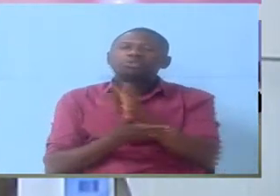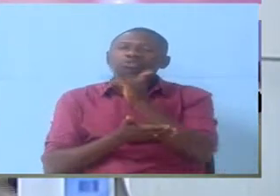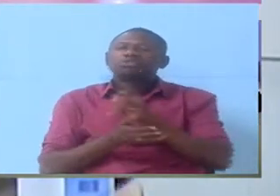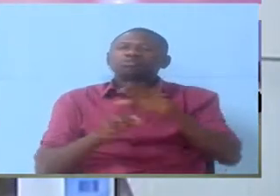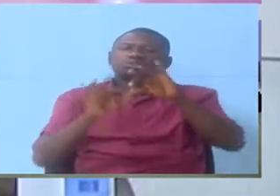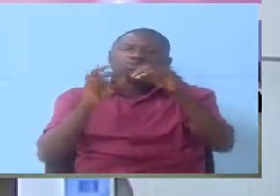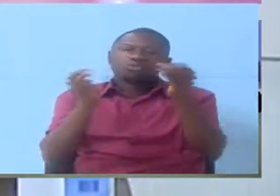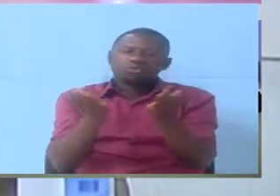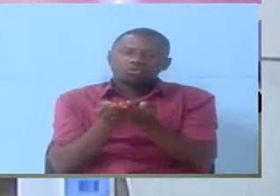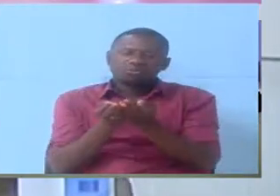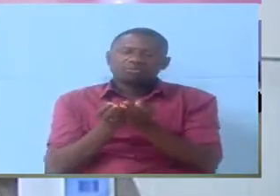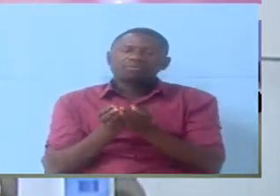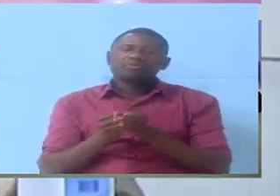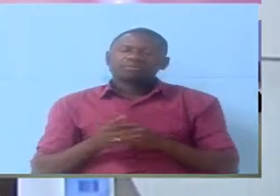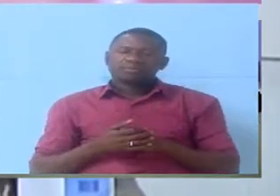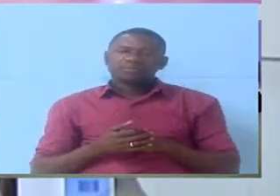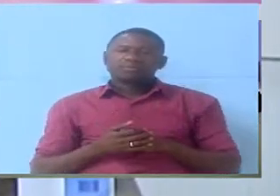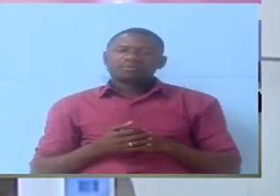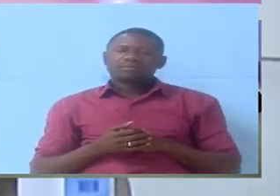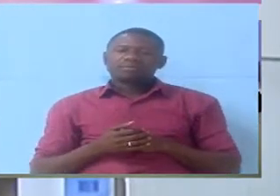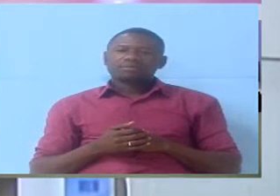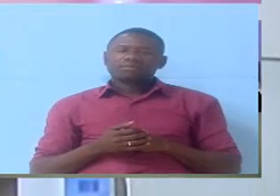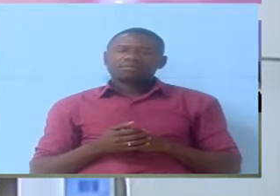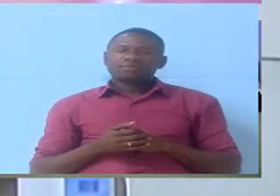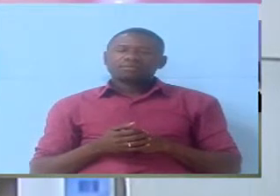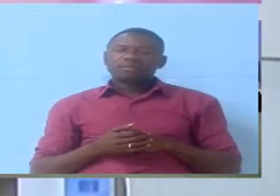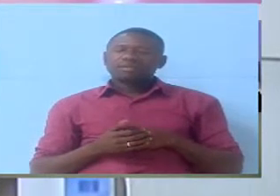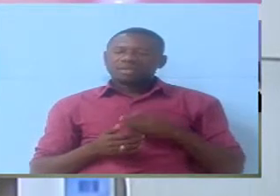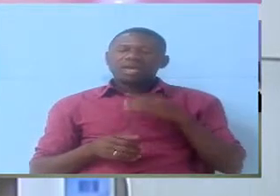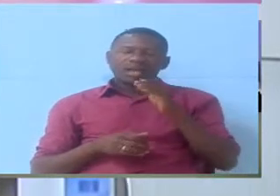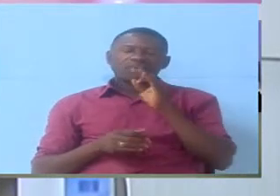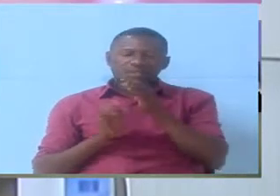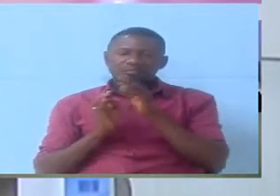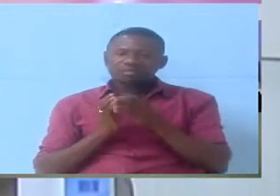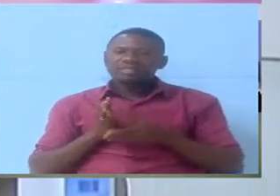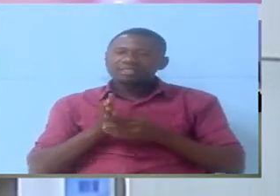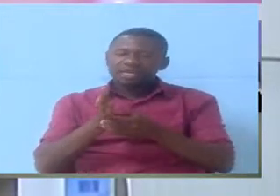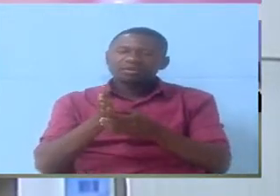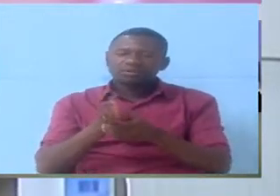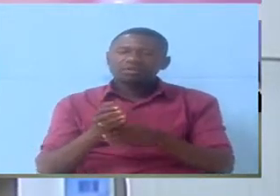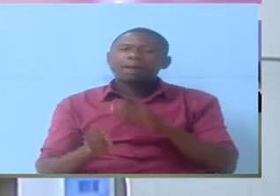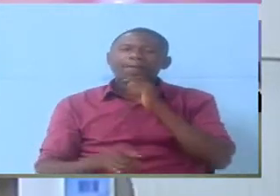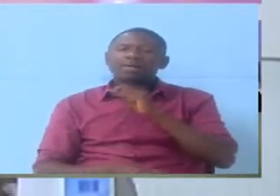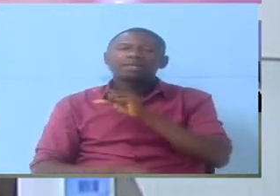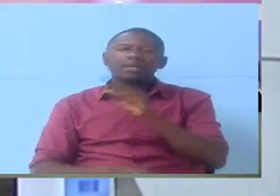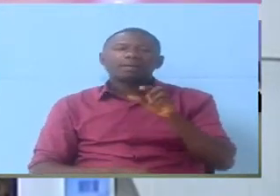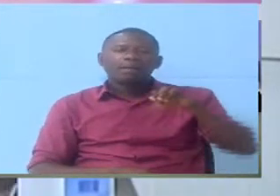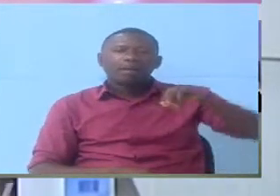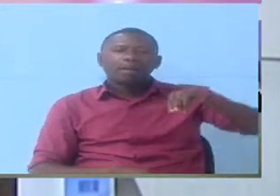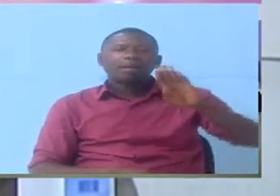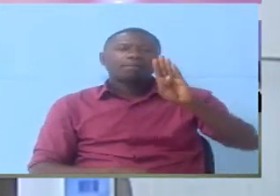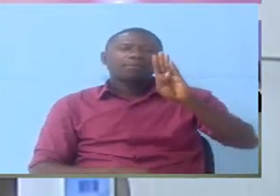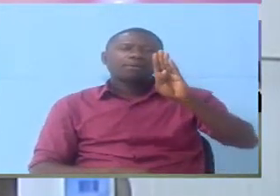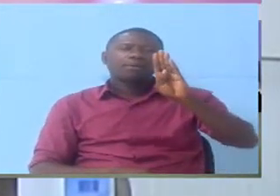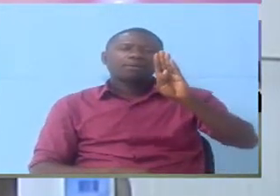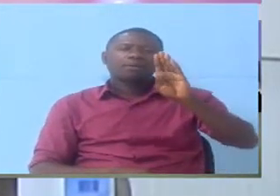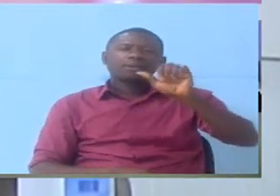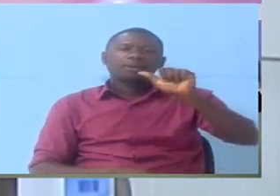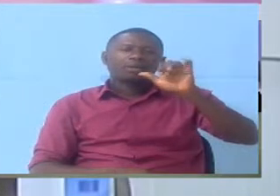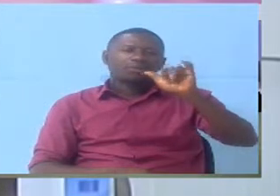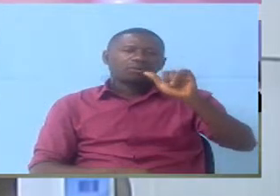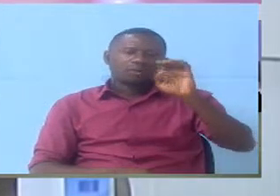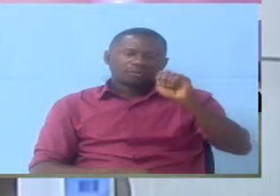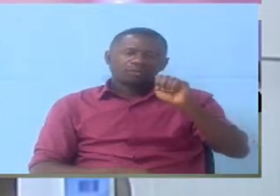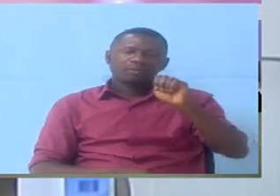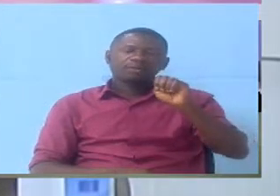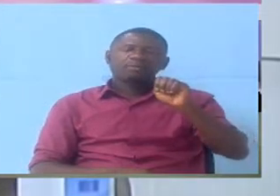director Mbaye Diop, because we used to tease him. Mba fala ila director Mbaye Diop katunka tonyene. Give me the big drum. Purayo